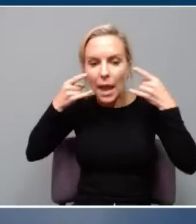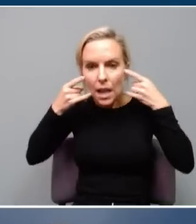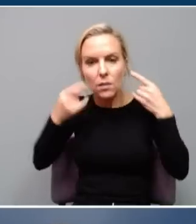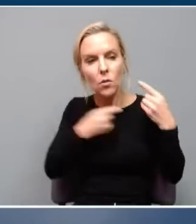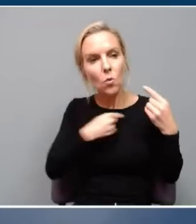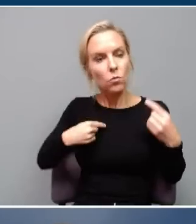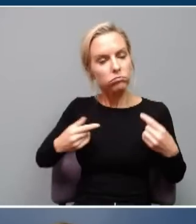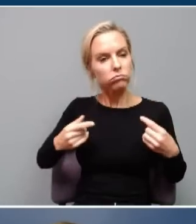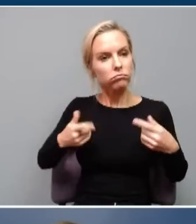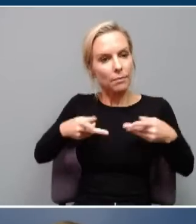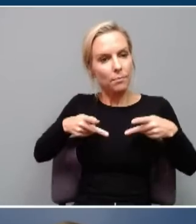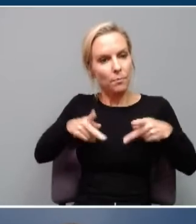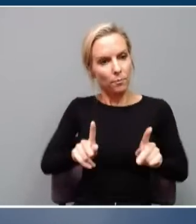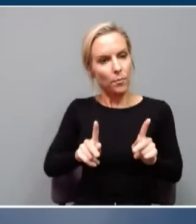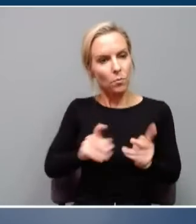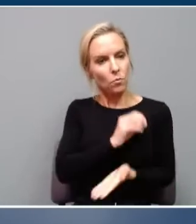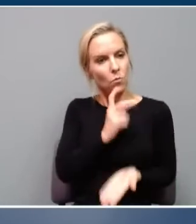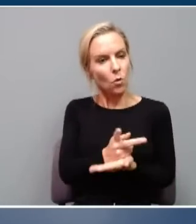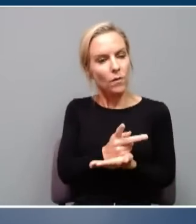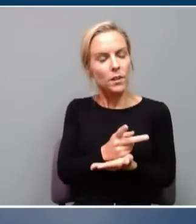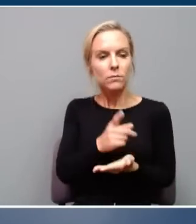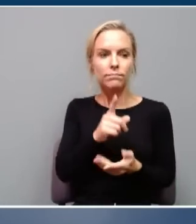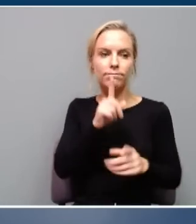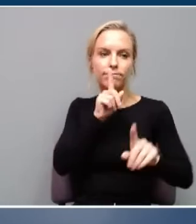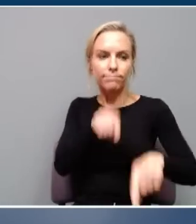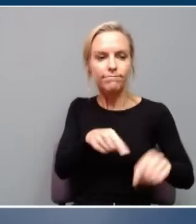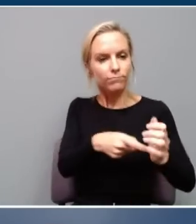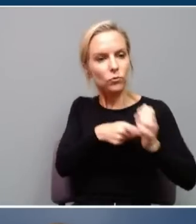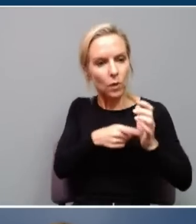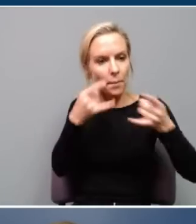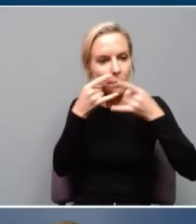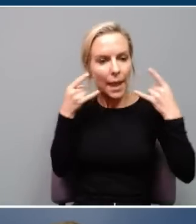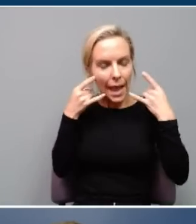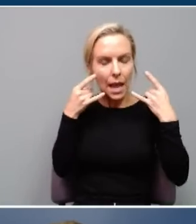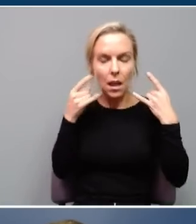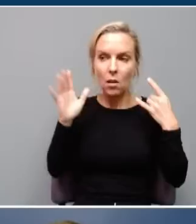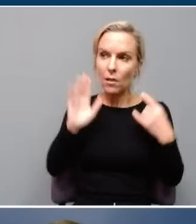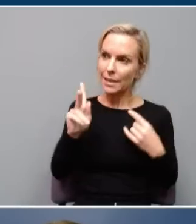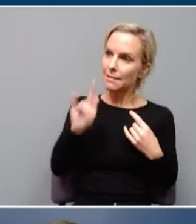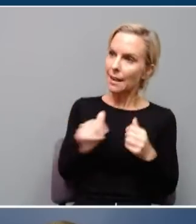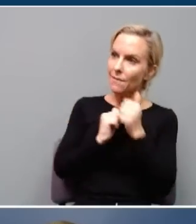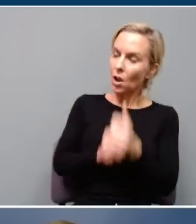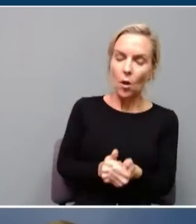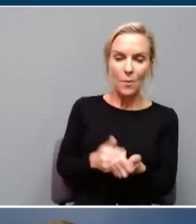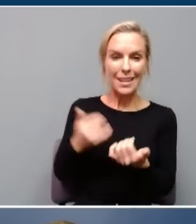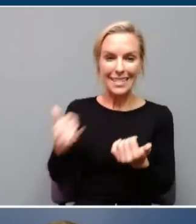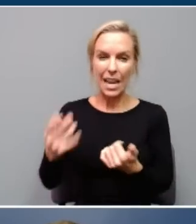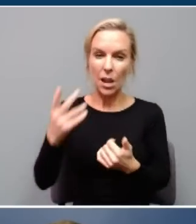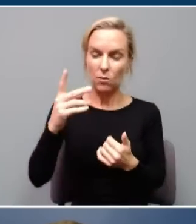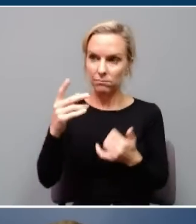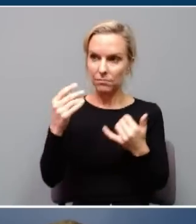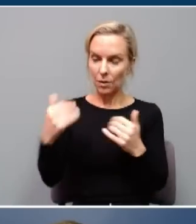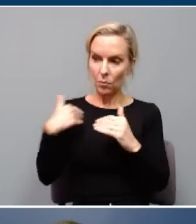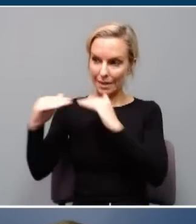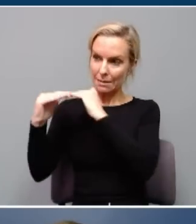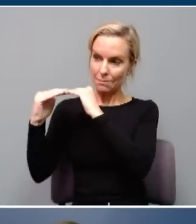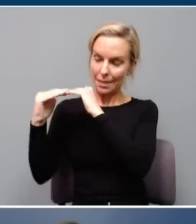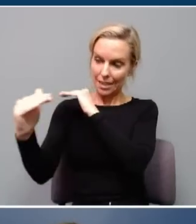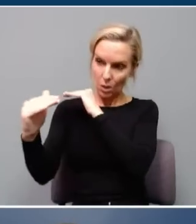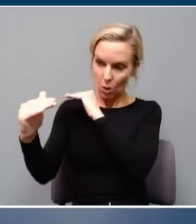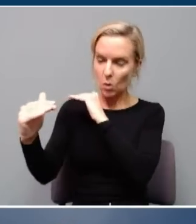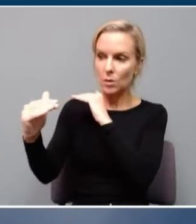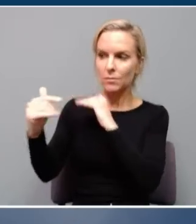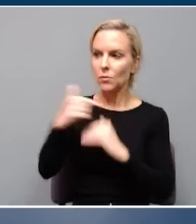masking, and the people of Kentucky would do it. A plateau at the level that we've reached, one that we could not